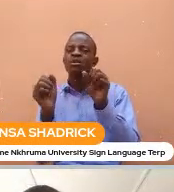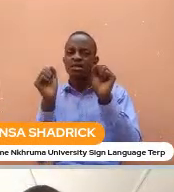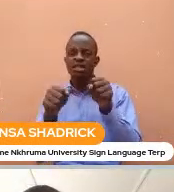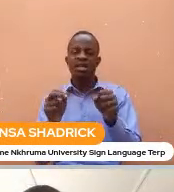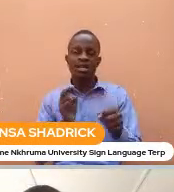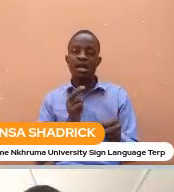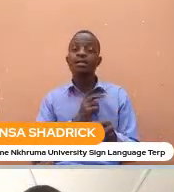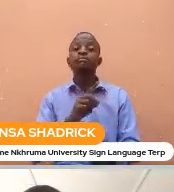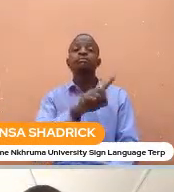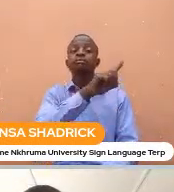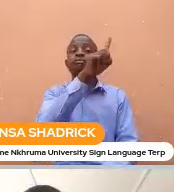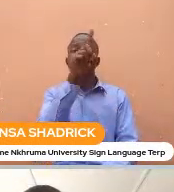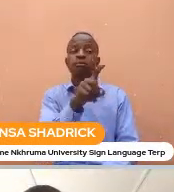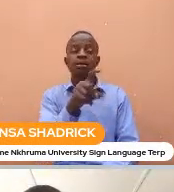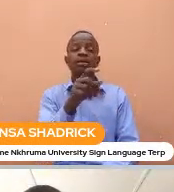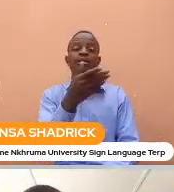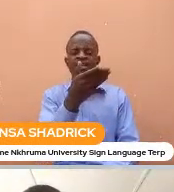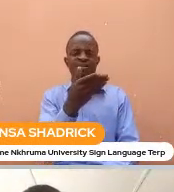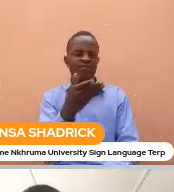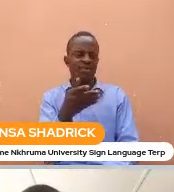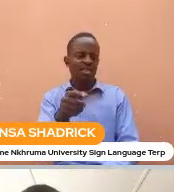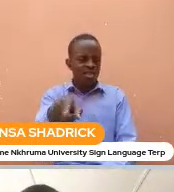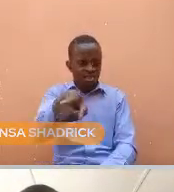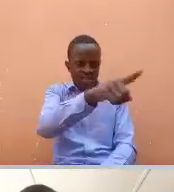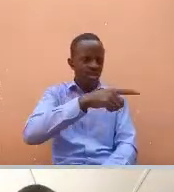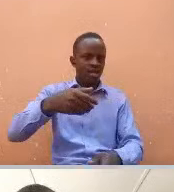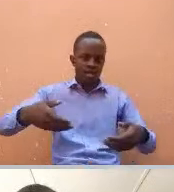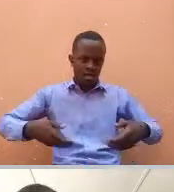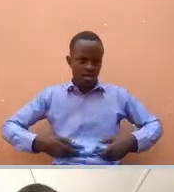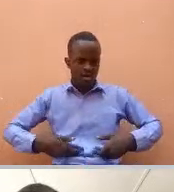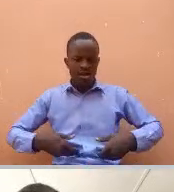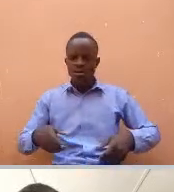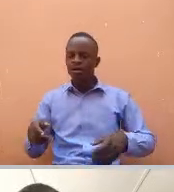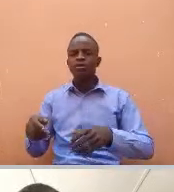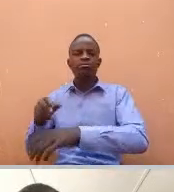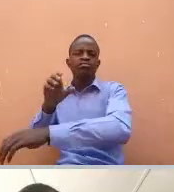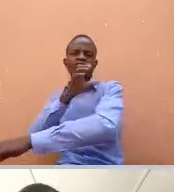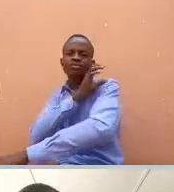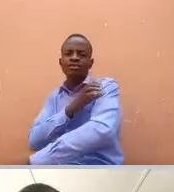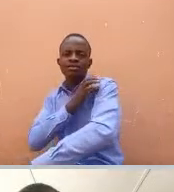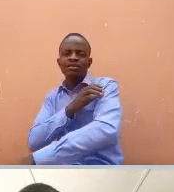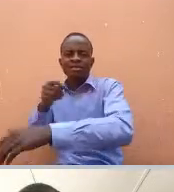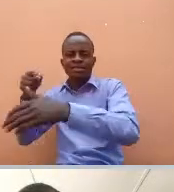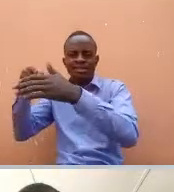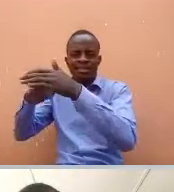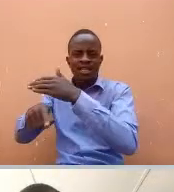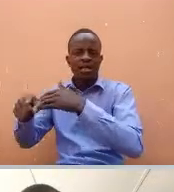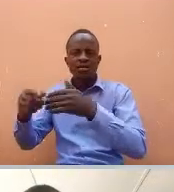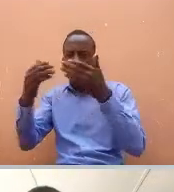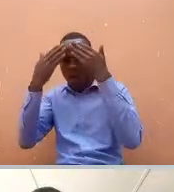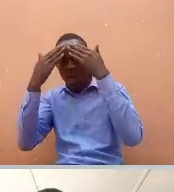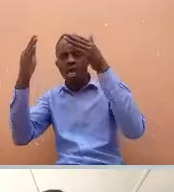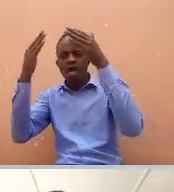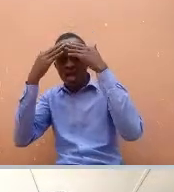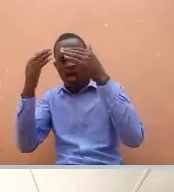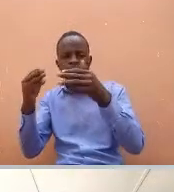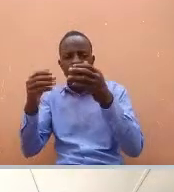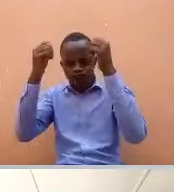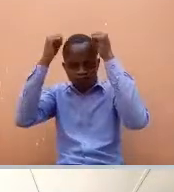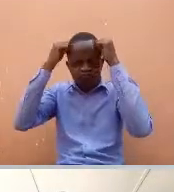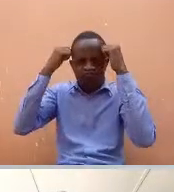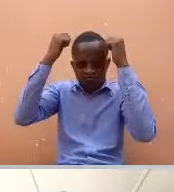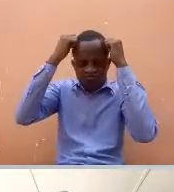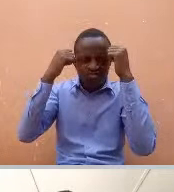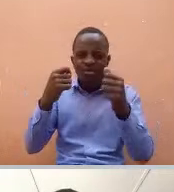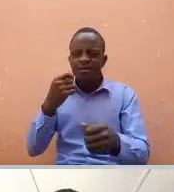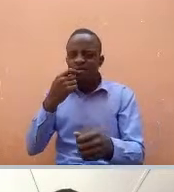we are asking: should young people have unrestricted access to condom and emergency contraception? We want to